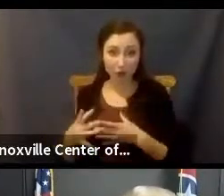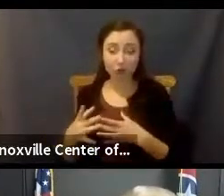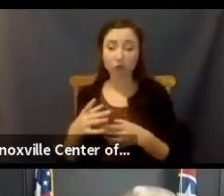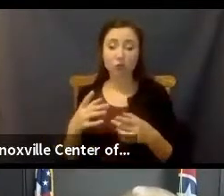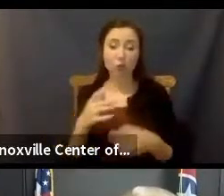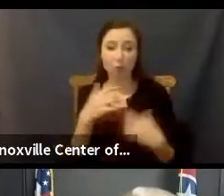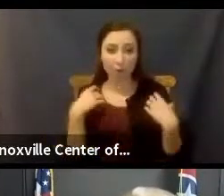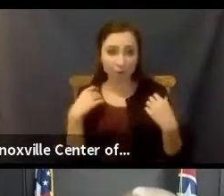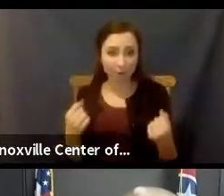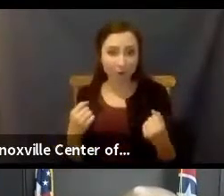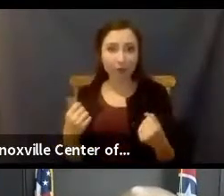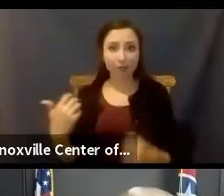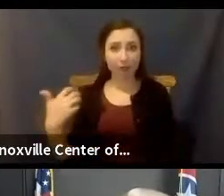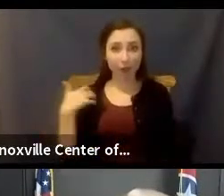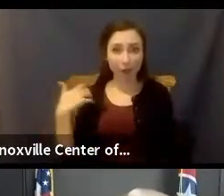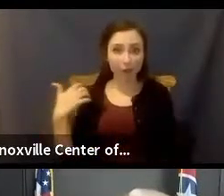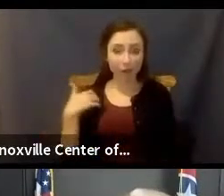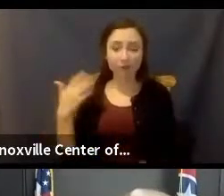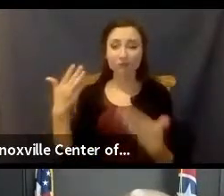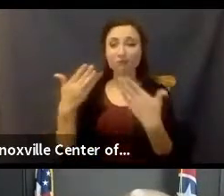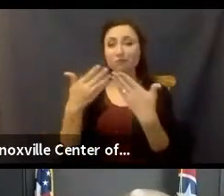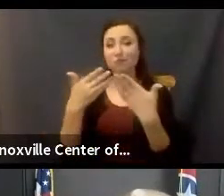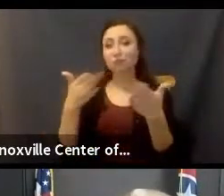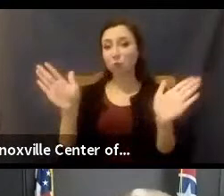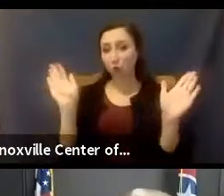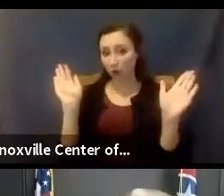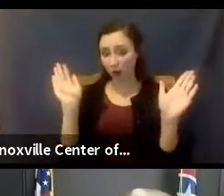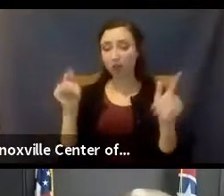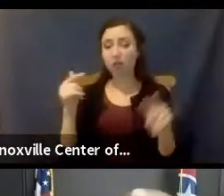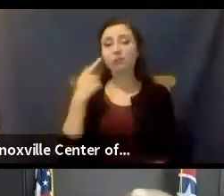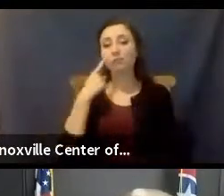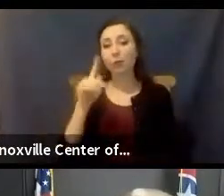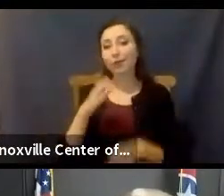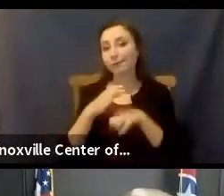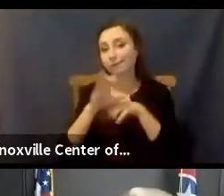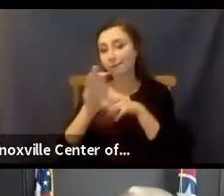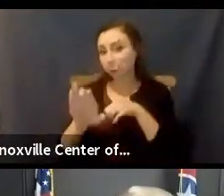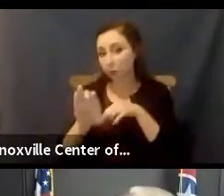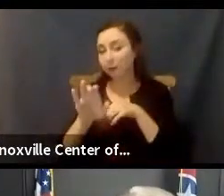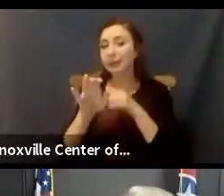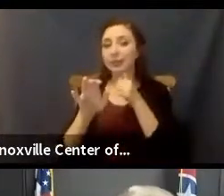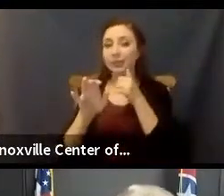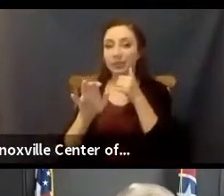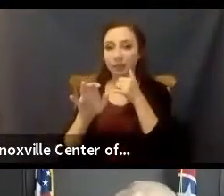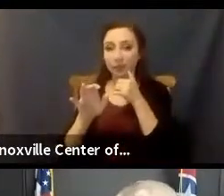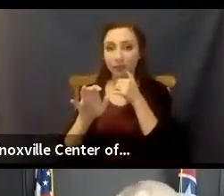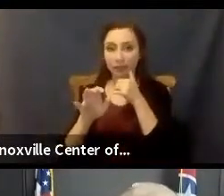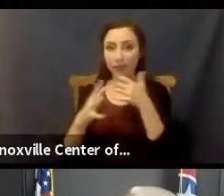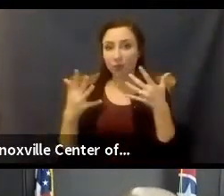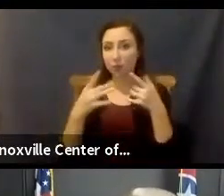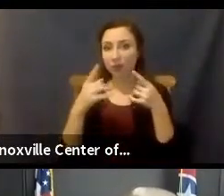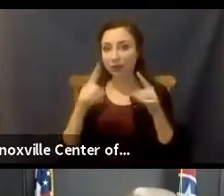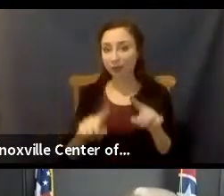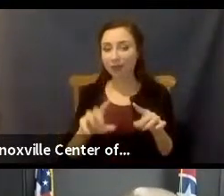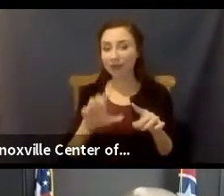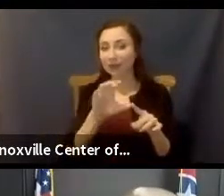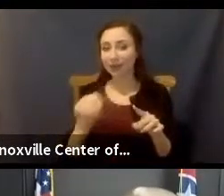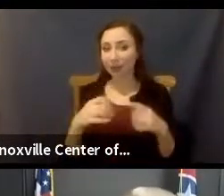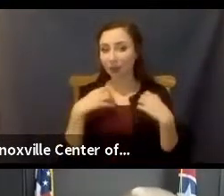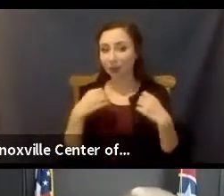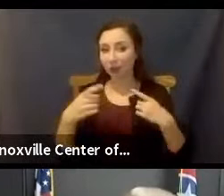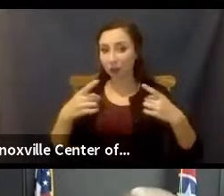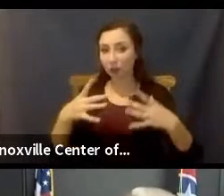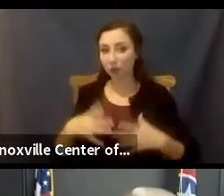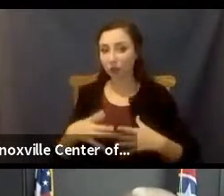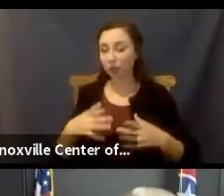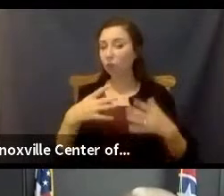is reasonably broad as far as enforcement of conditions that the county health director or health